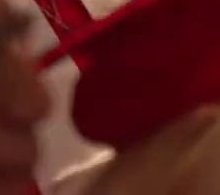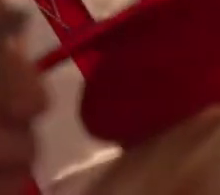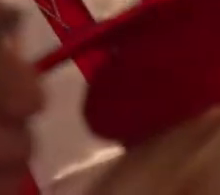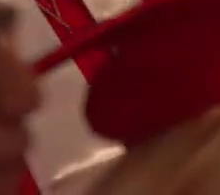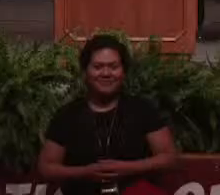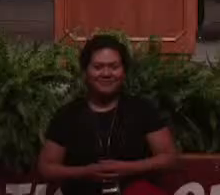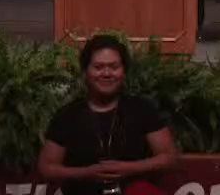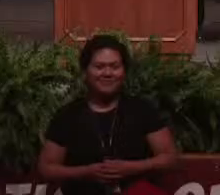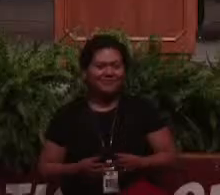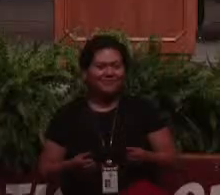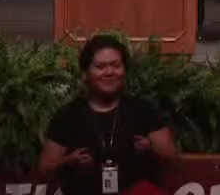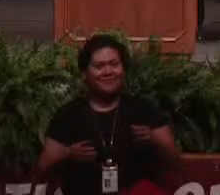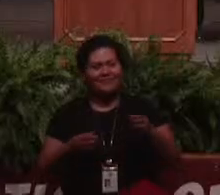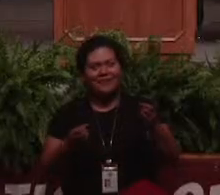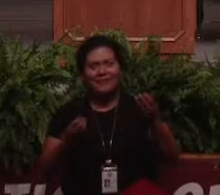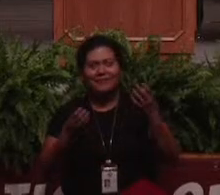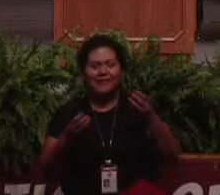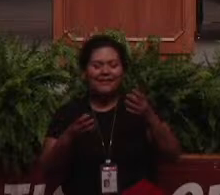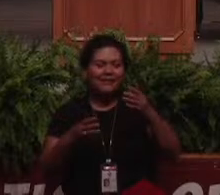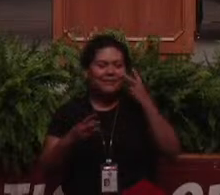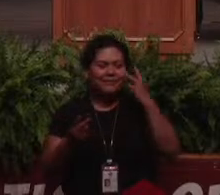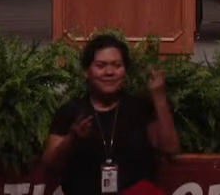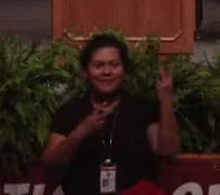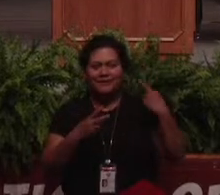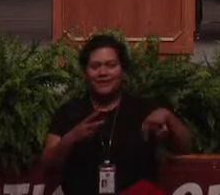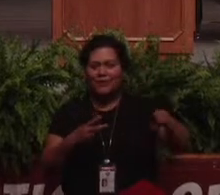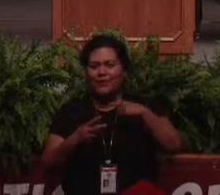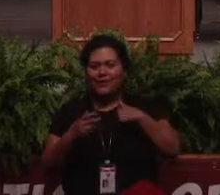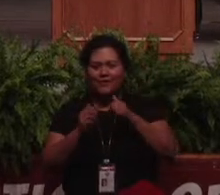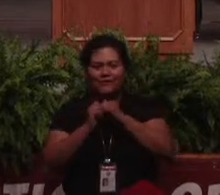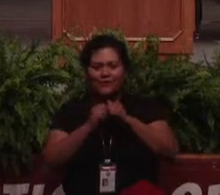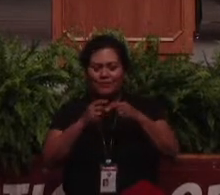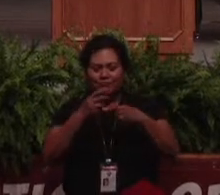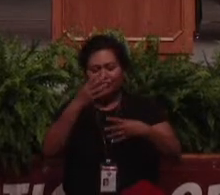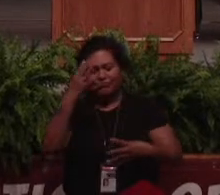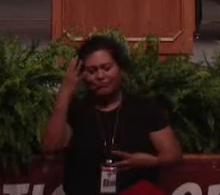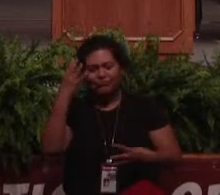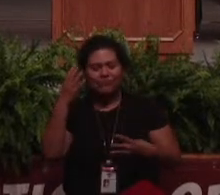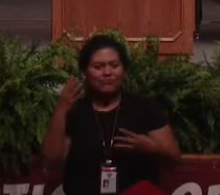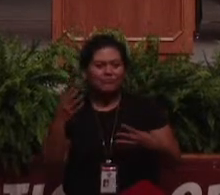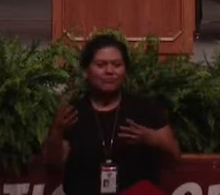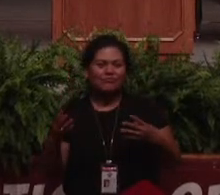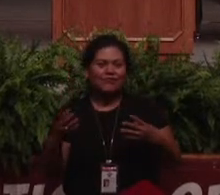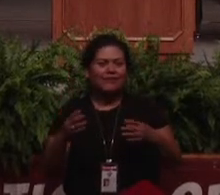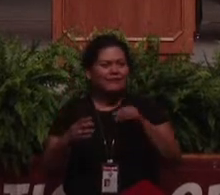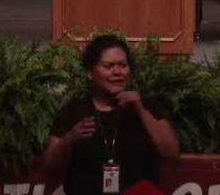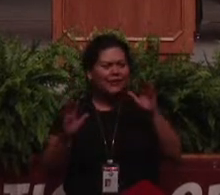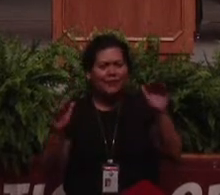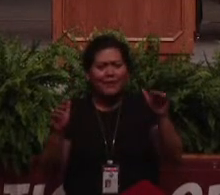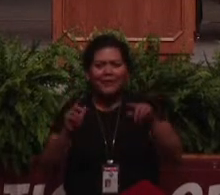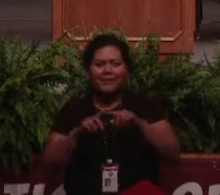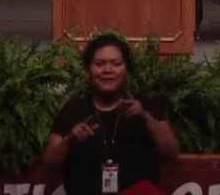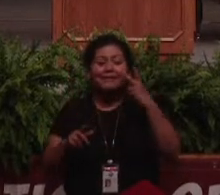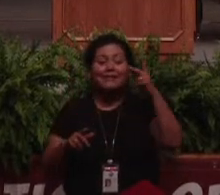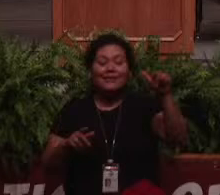The mountains of memories made together is too big to capture. But this is no goodbye, but I'll see you later.